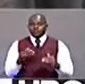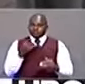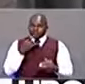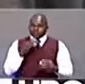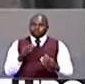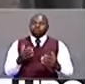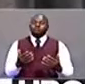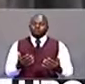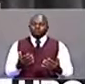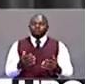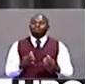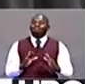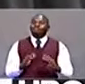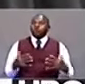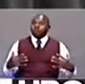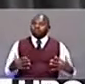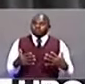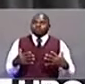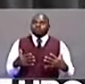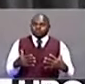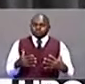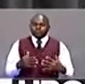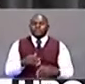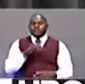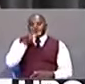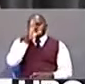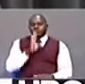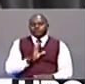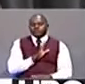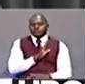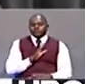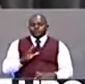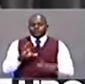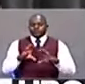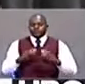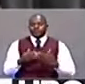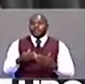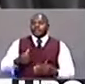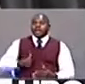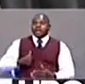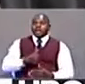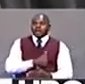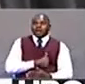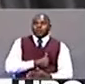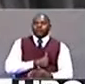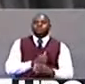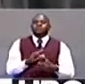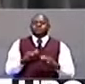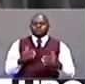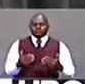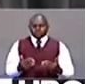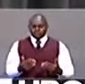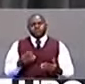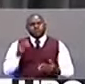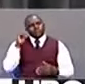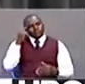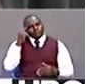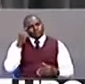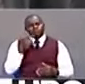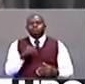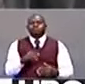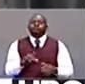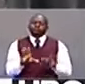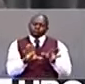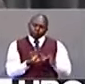I must say that this was a big shock to the Catholic, greatly a Catholic community in Agago. And I think it was a very